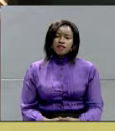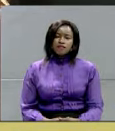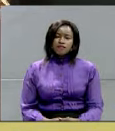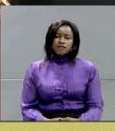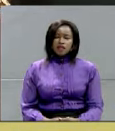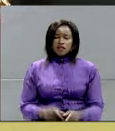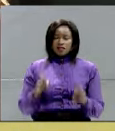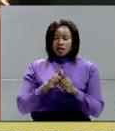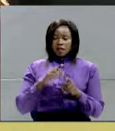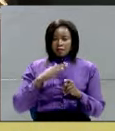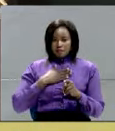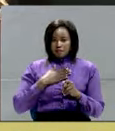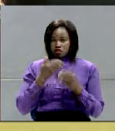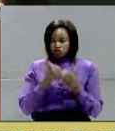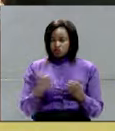boys, 2 boys.